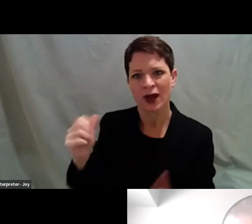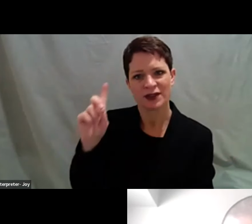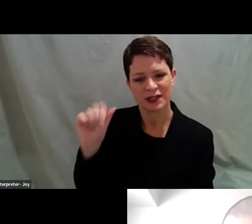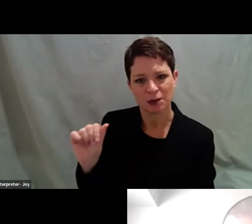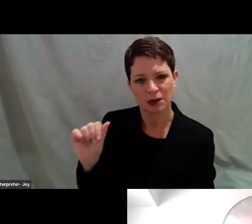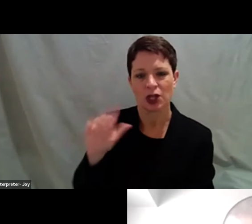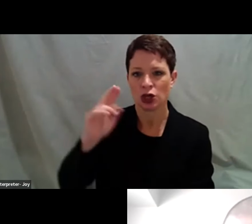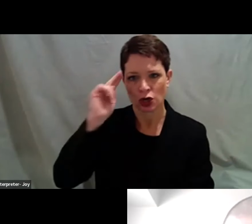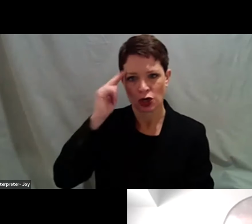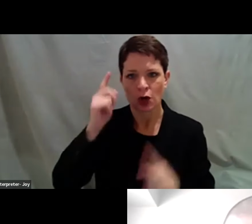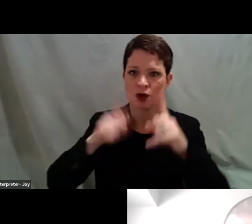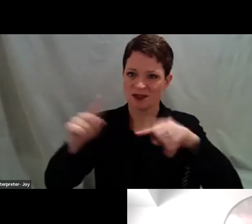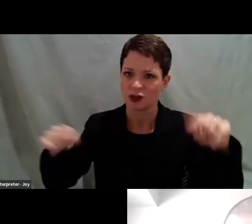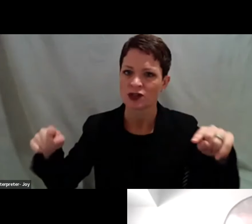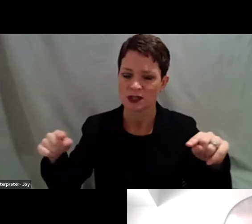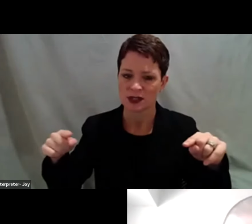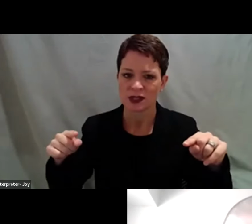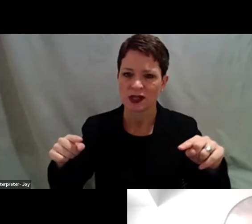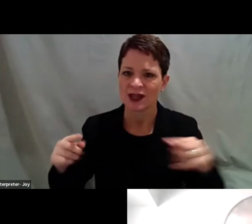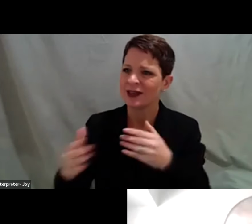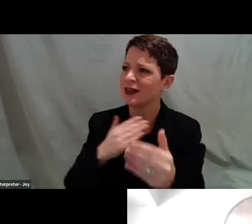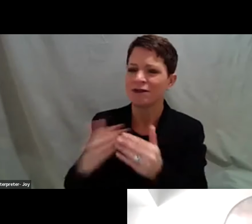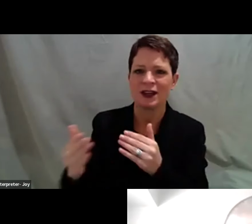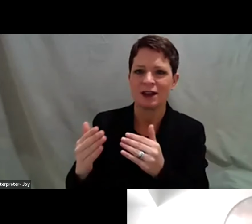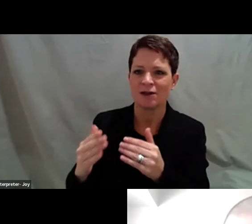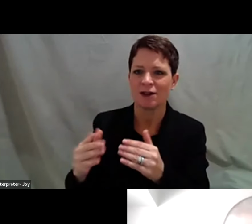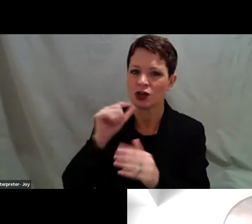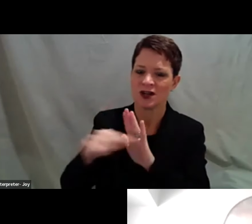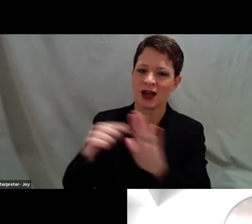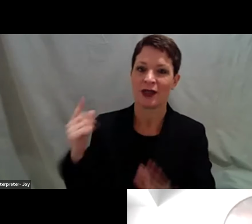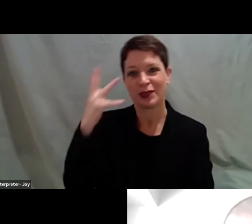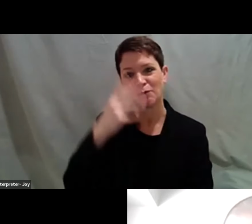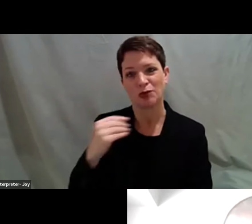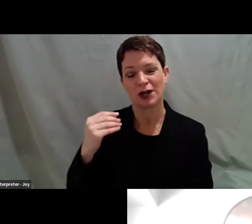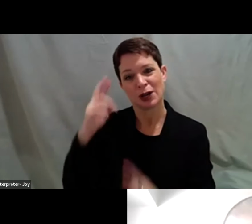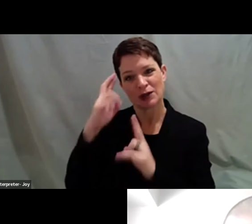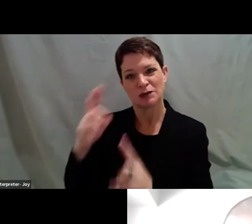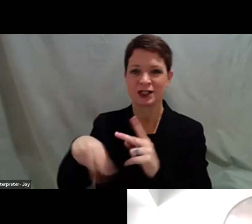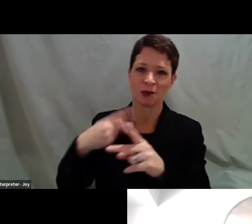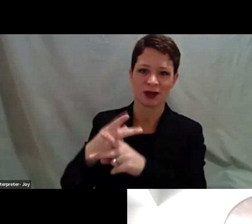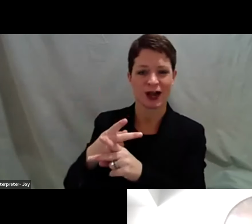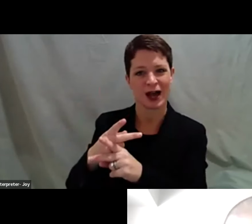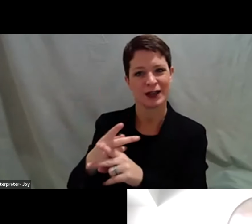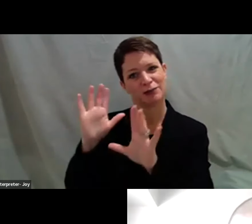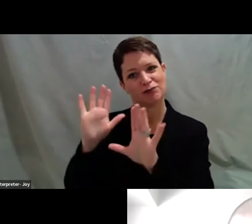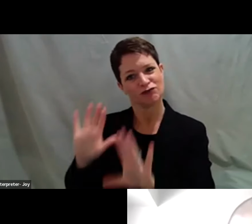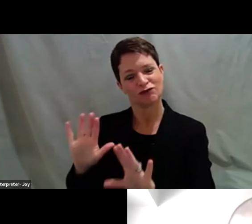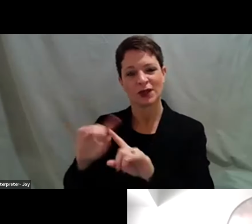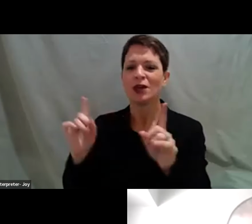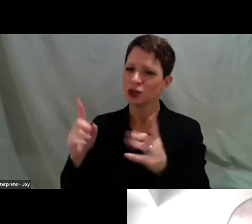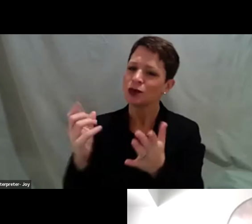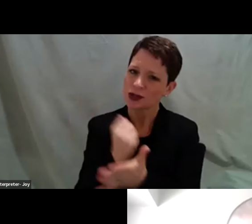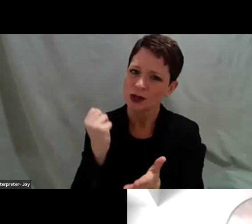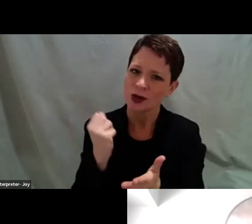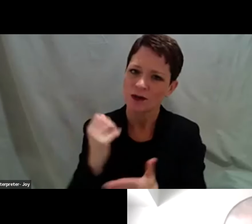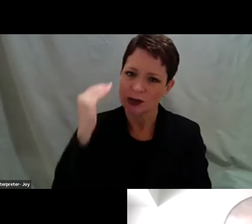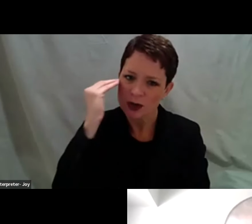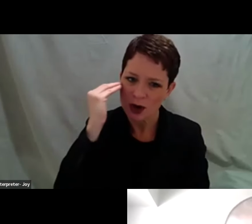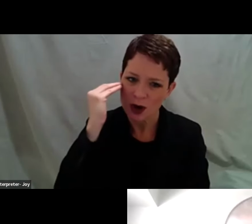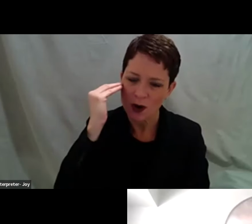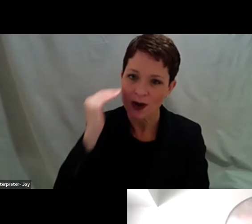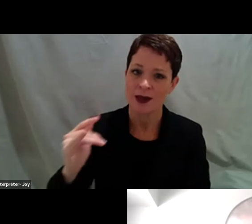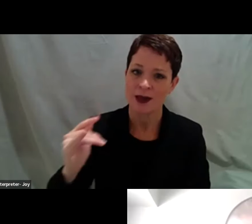and their neurodivergence, even if they are not the sort of pretty and respectable kind, deserve to know that that